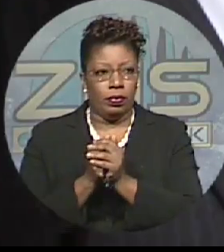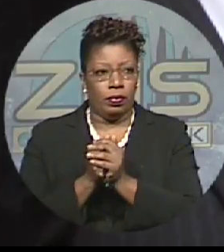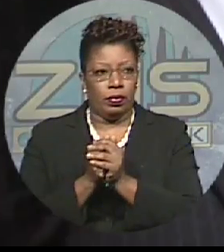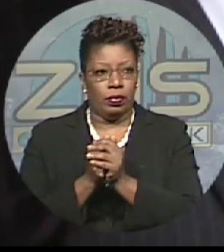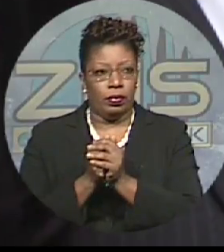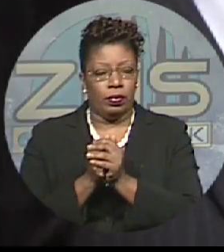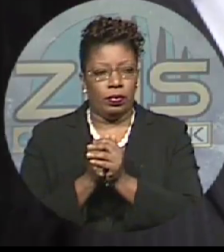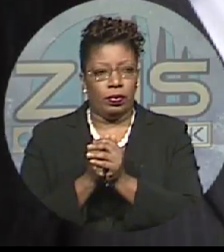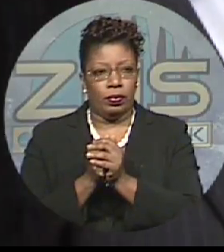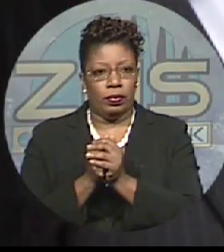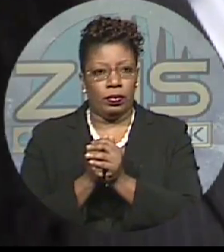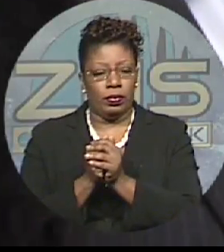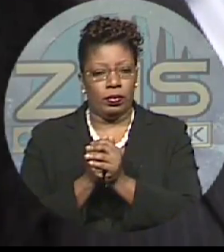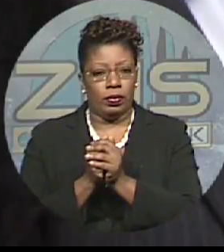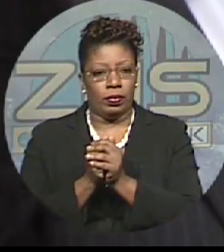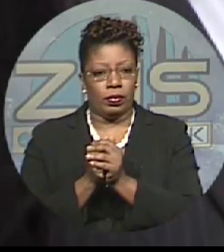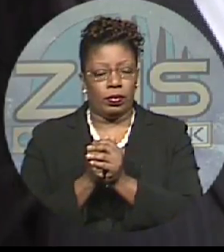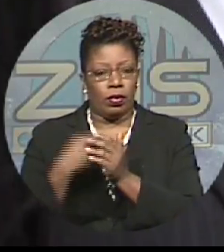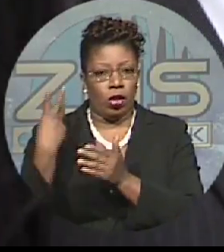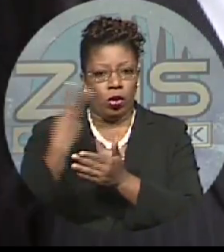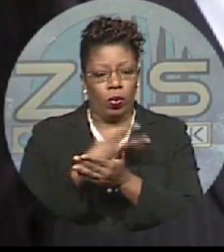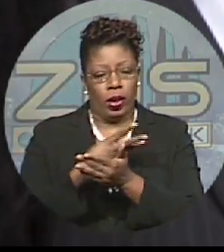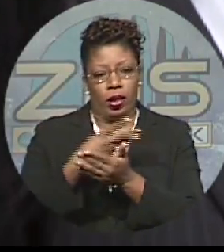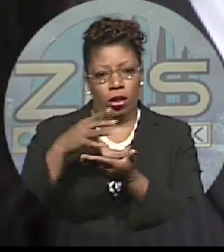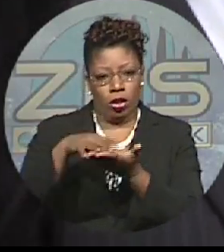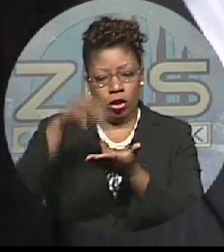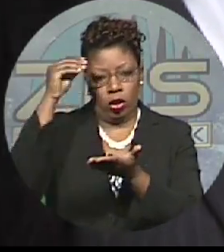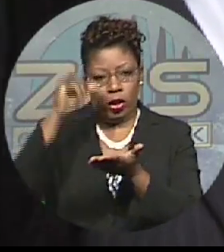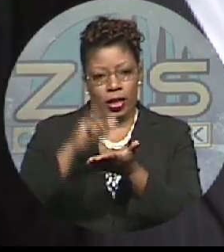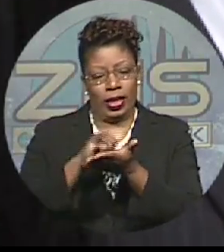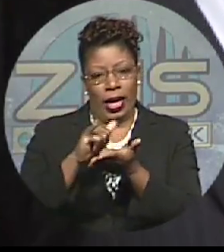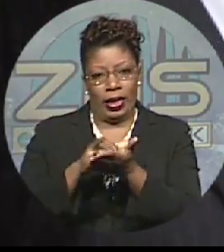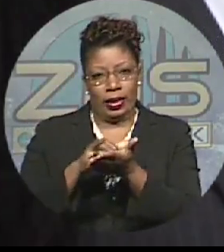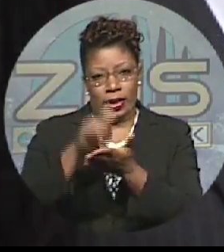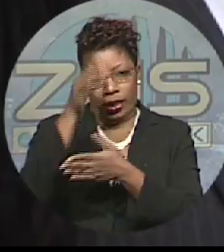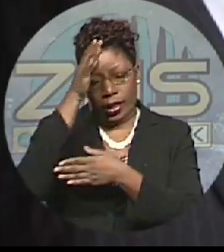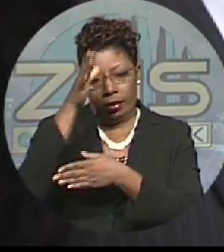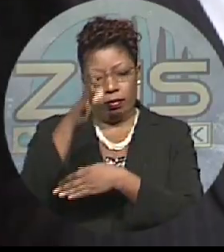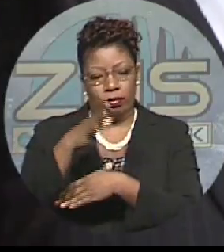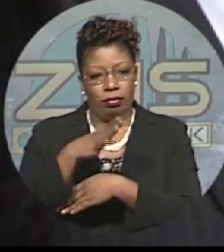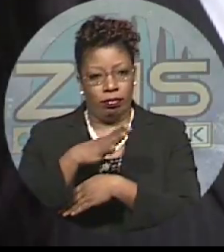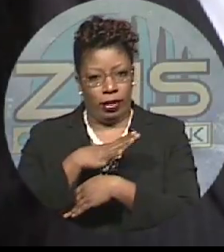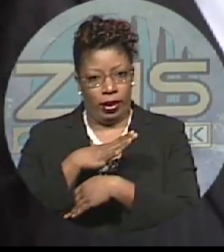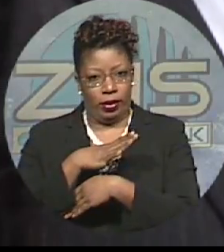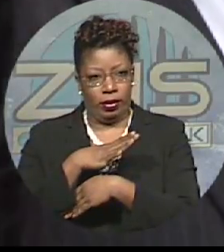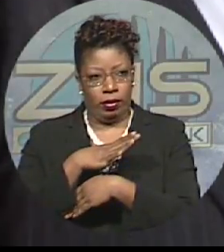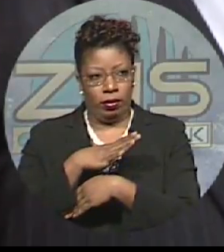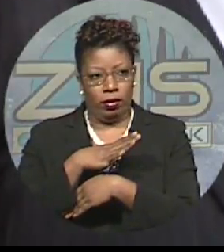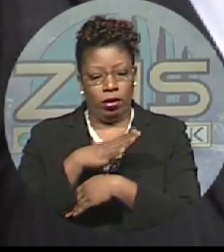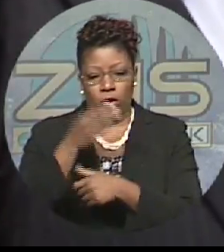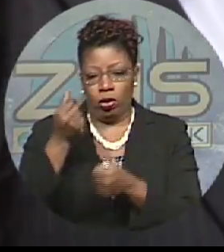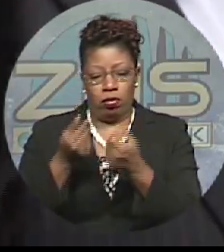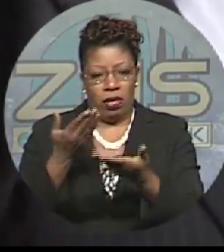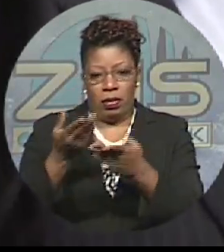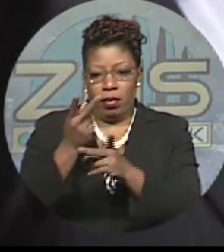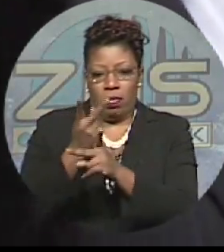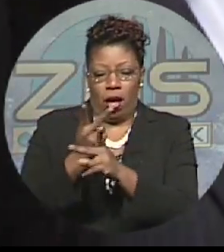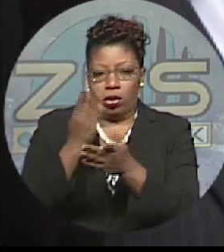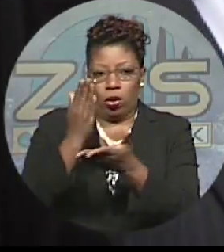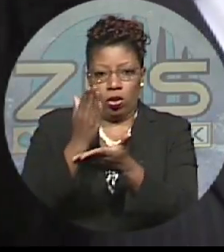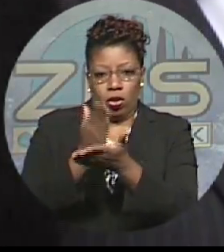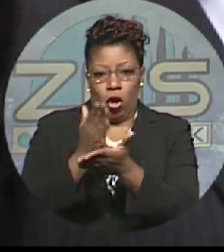what we later learned to be that a male was somehow either parked or had